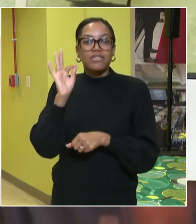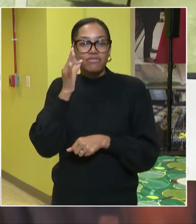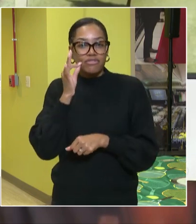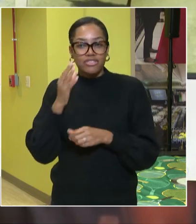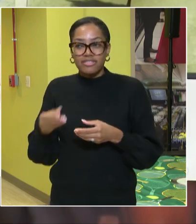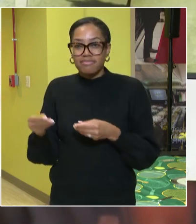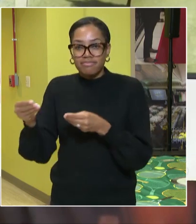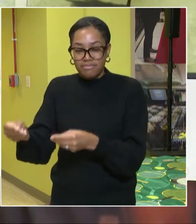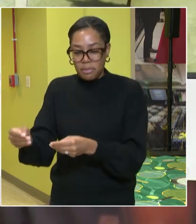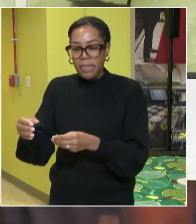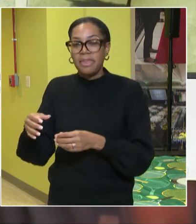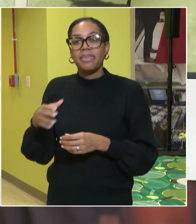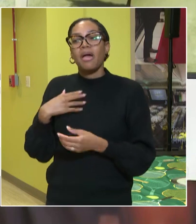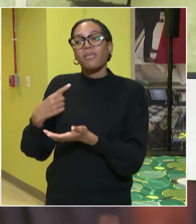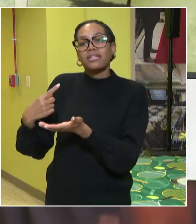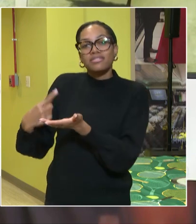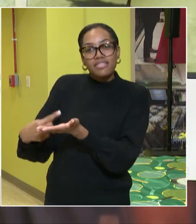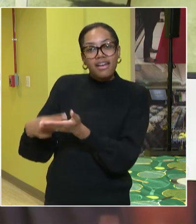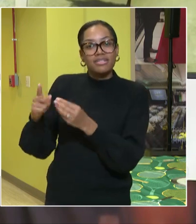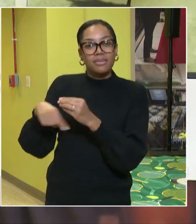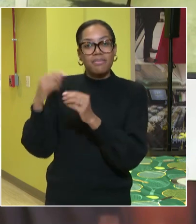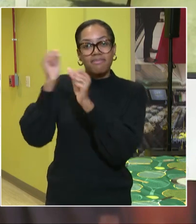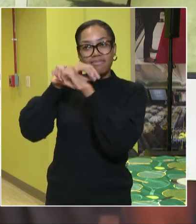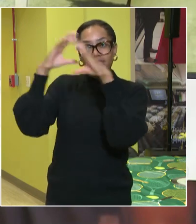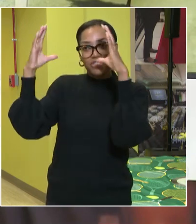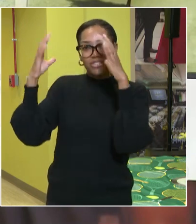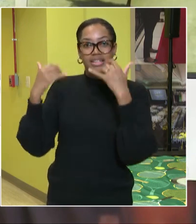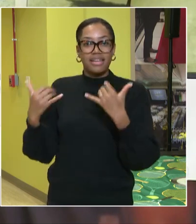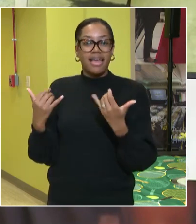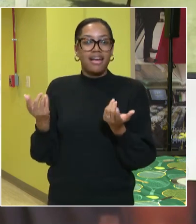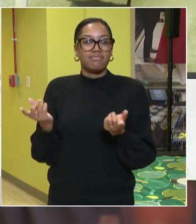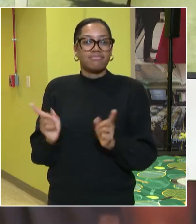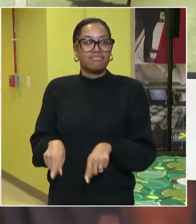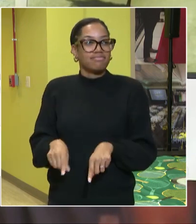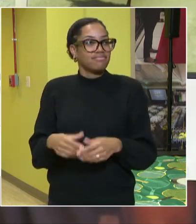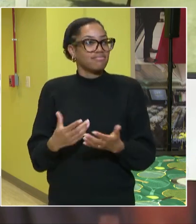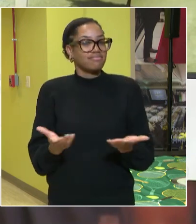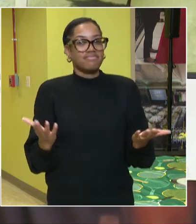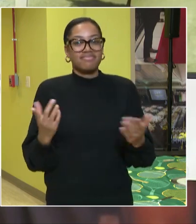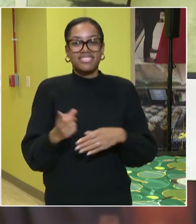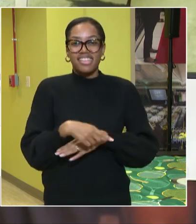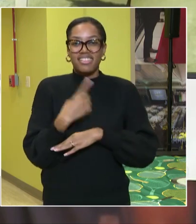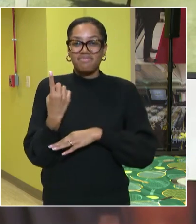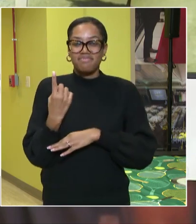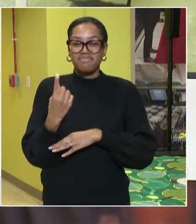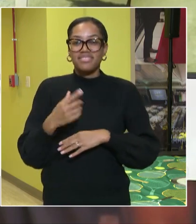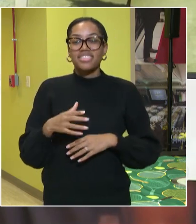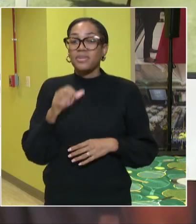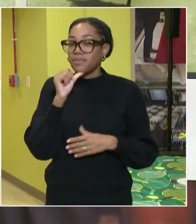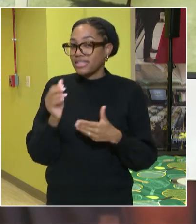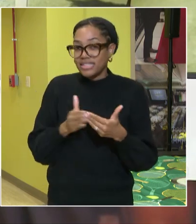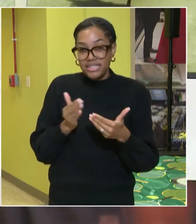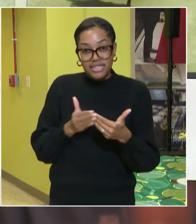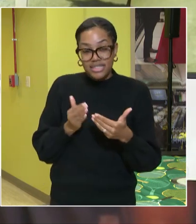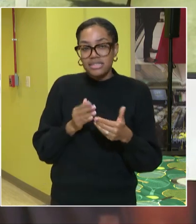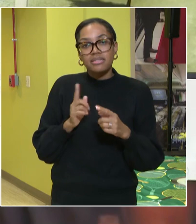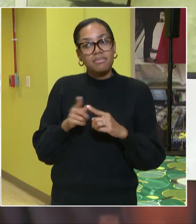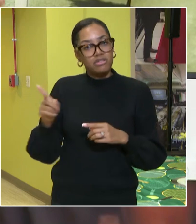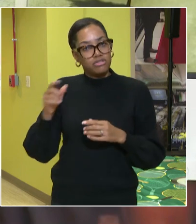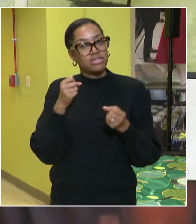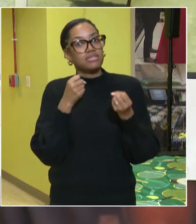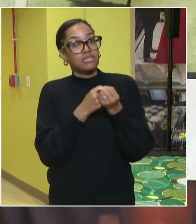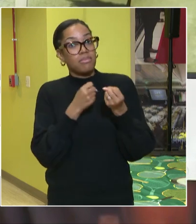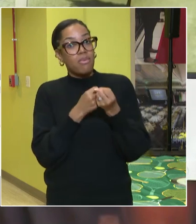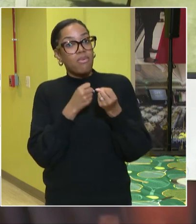about the vision. And here we are. And it wasn't easy. She supported it. And then when